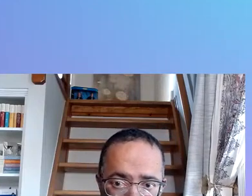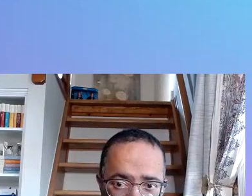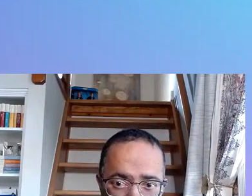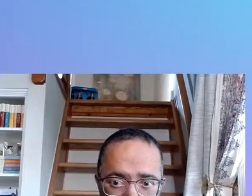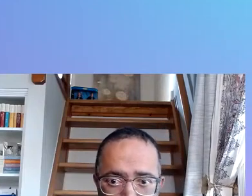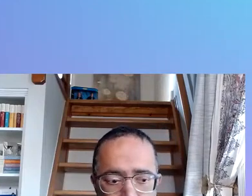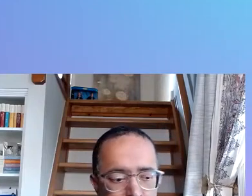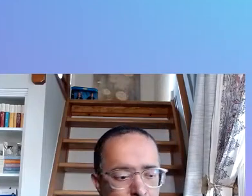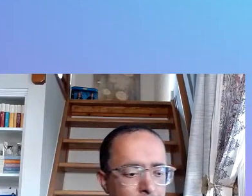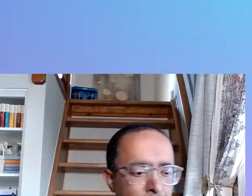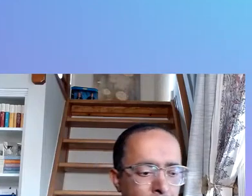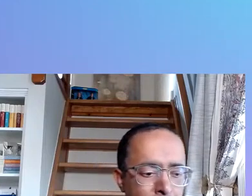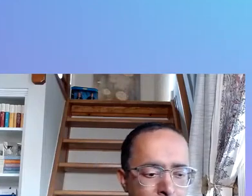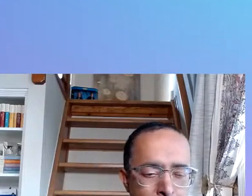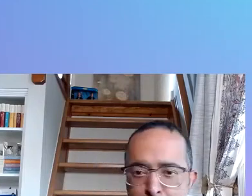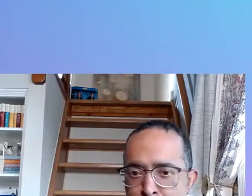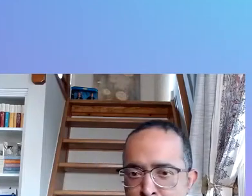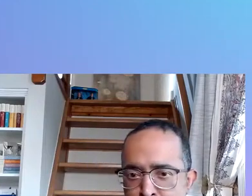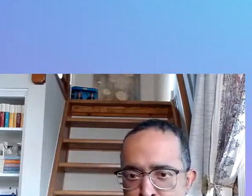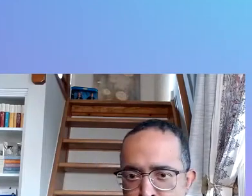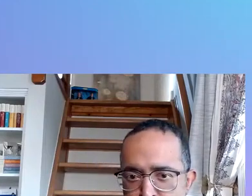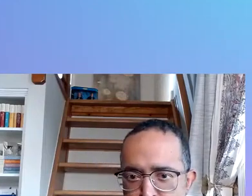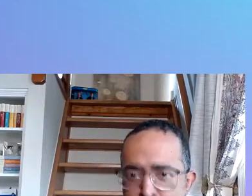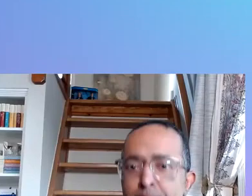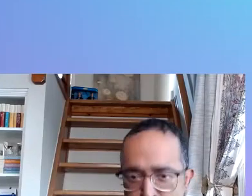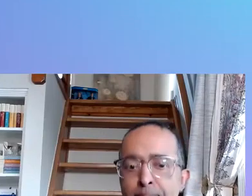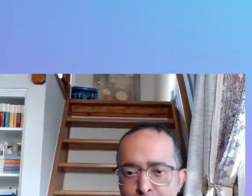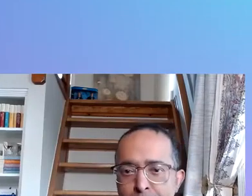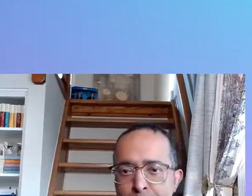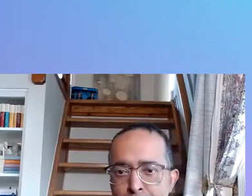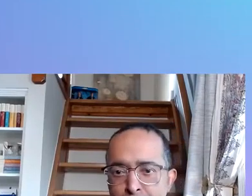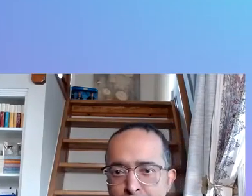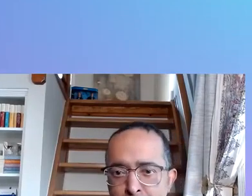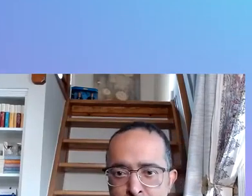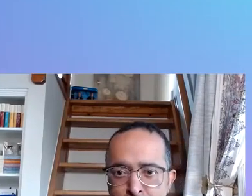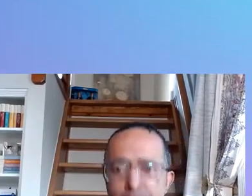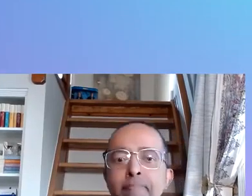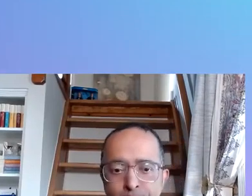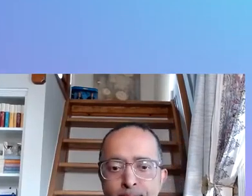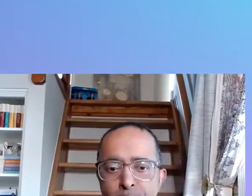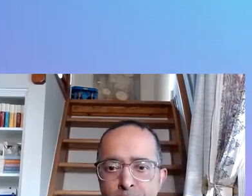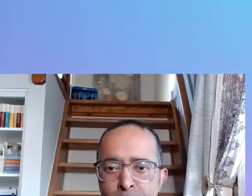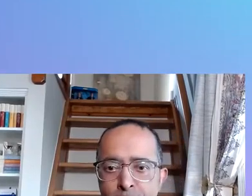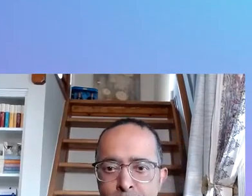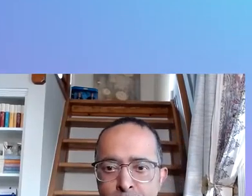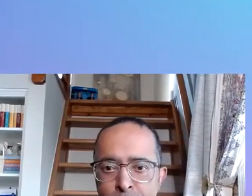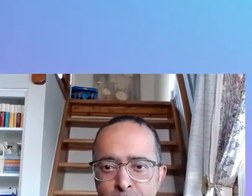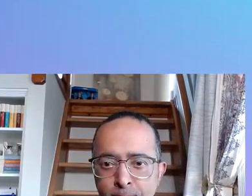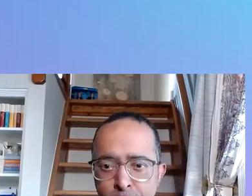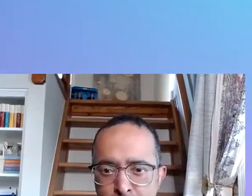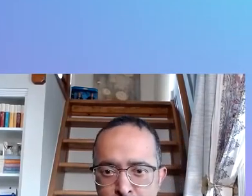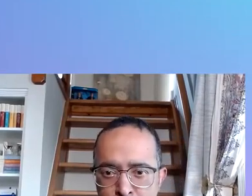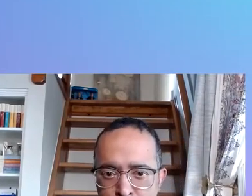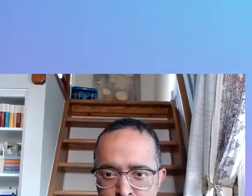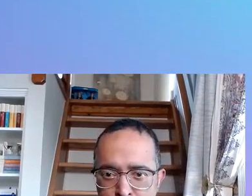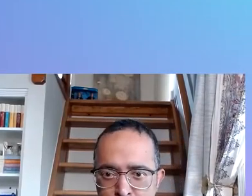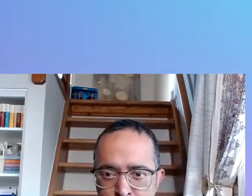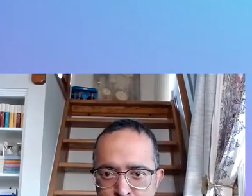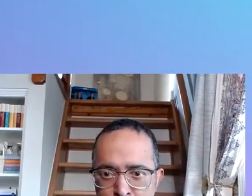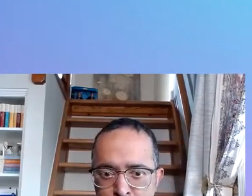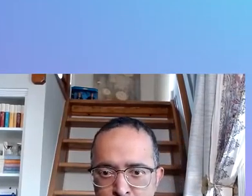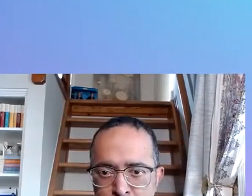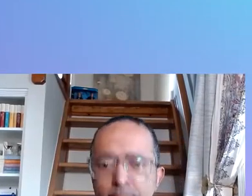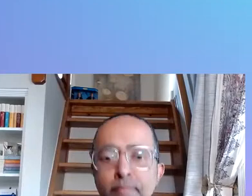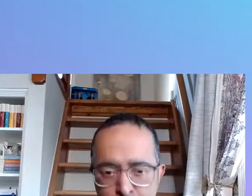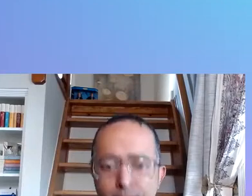asks, is your book available in a digital format or as an audio book? I frequently use a screen reader or